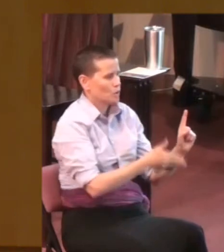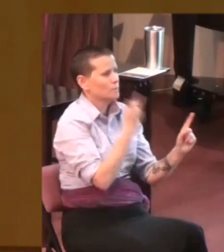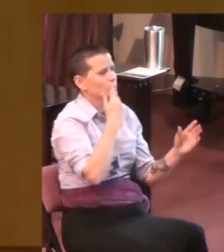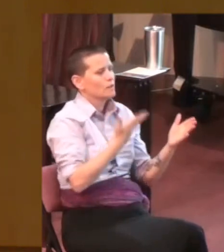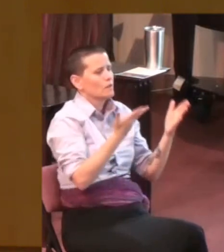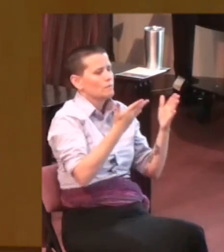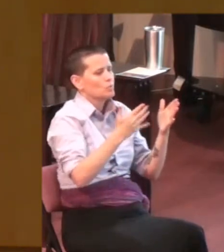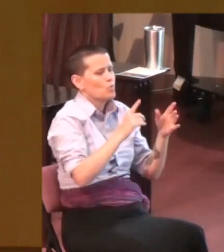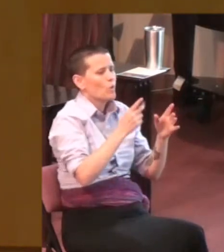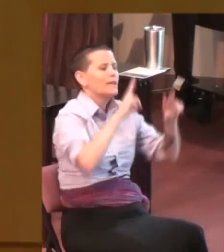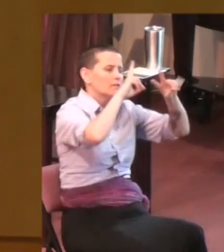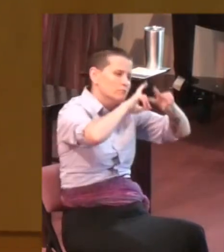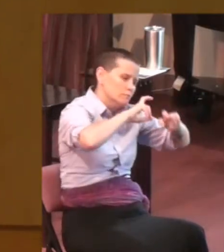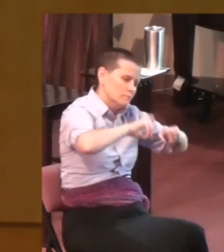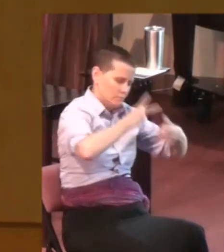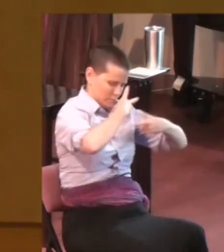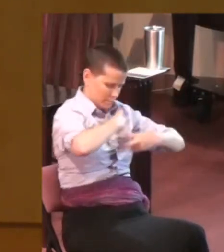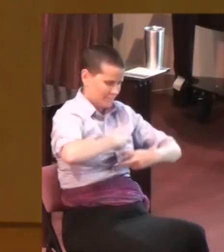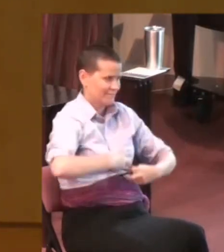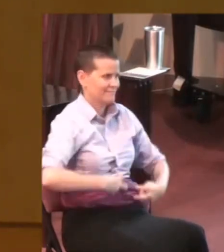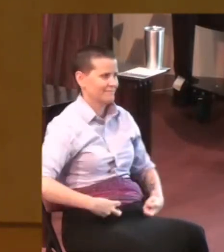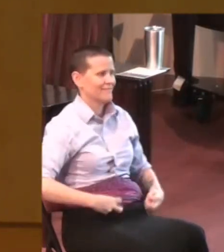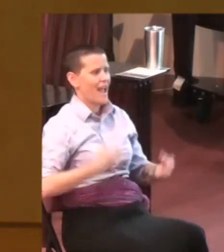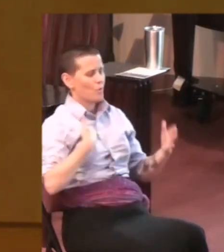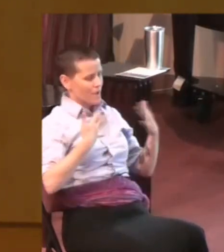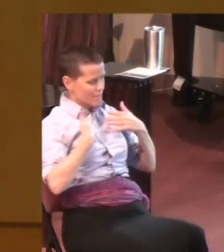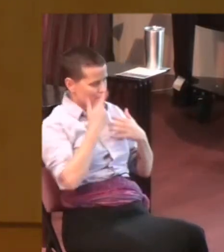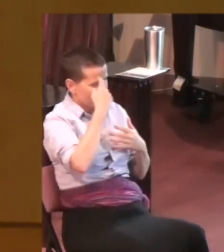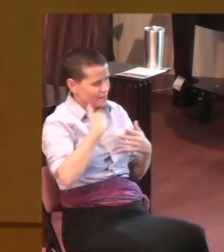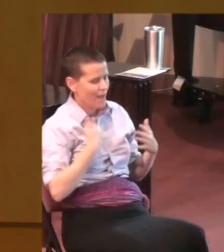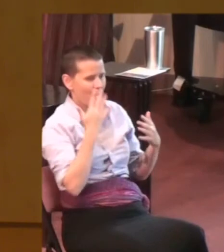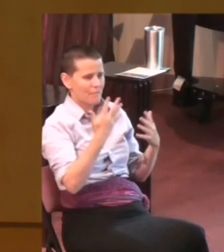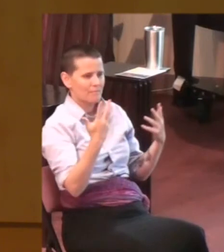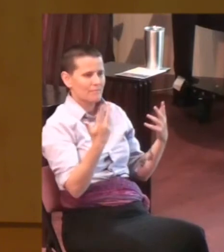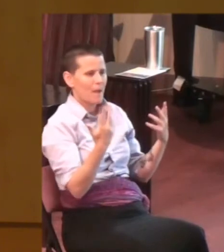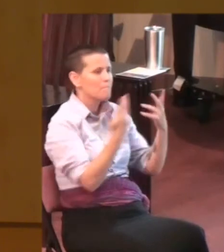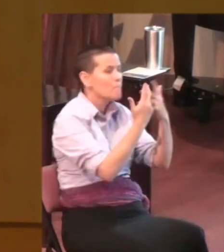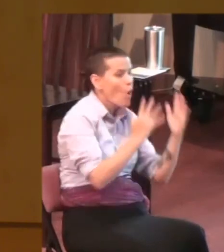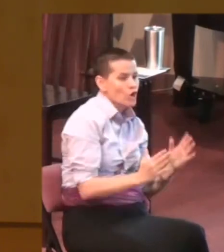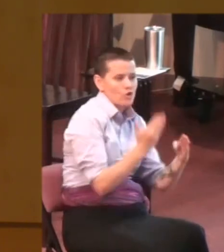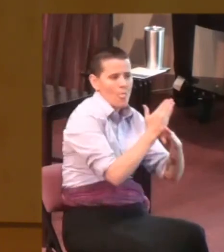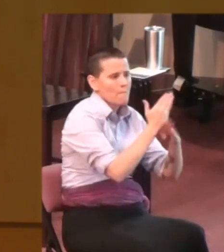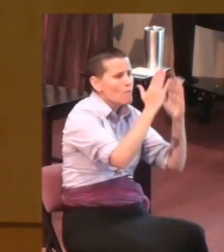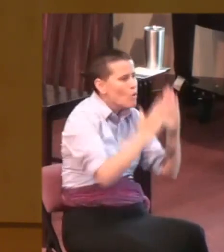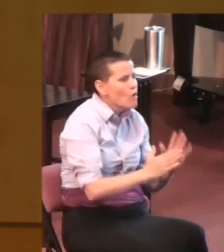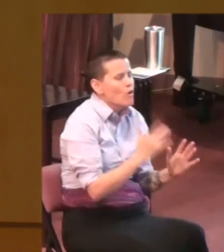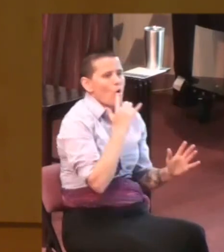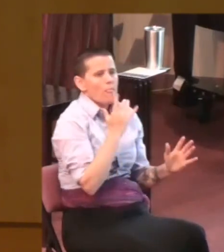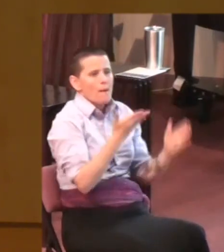us. But when we've opened our heart completely to that soulmate of ours, and that soulmate brings something that's